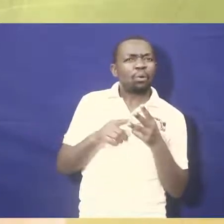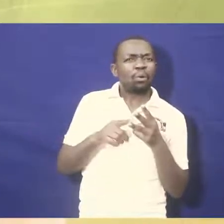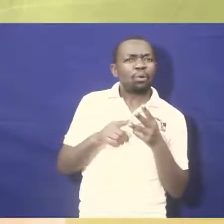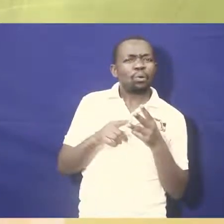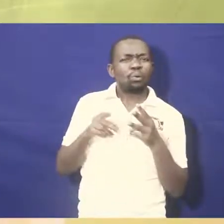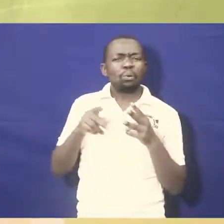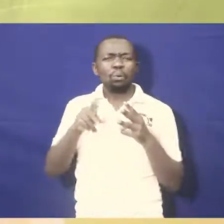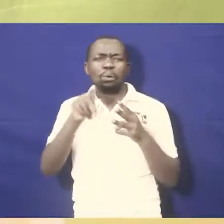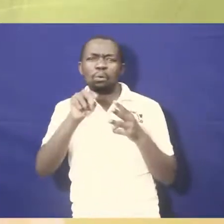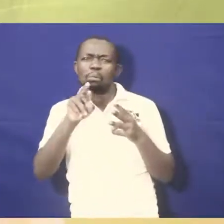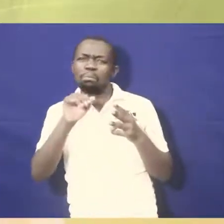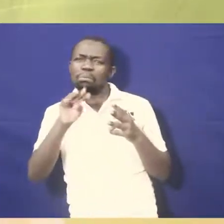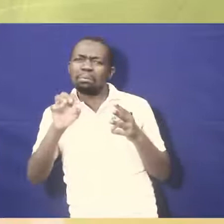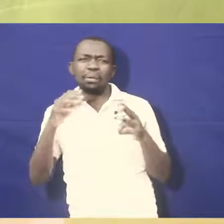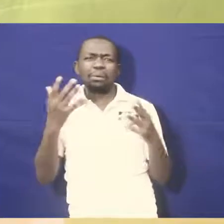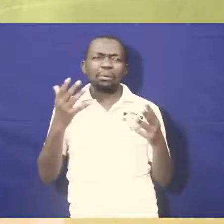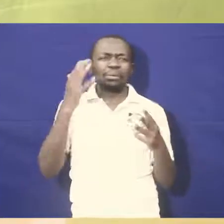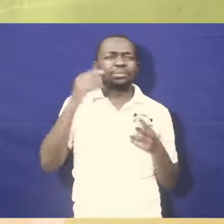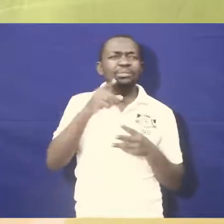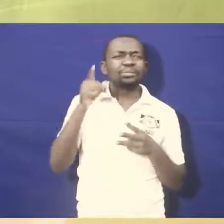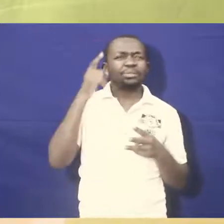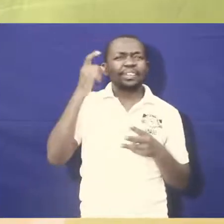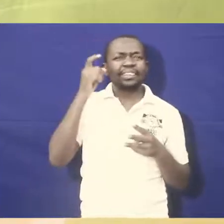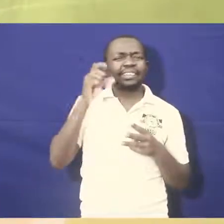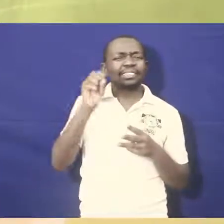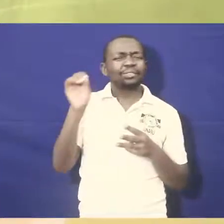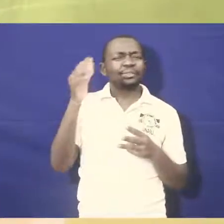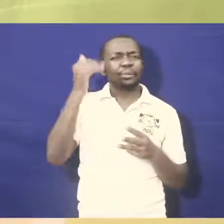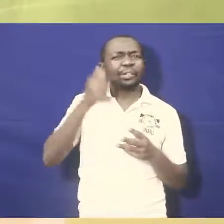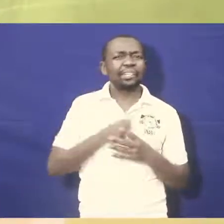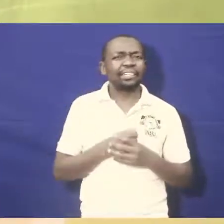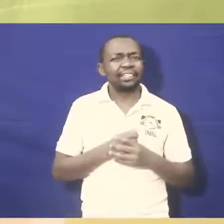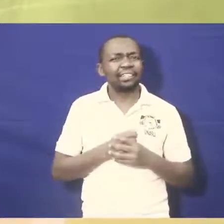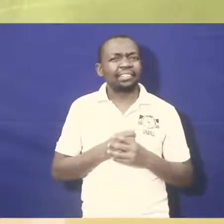Why do you think so?